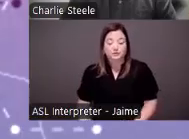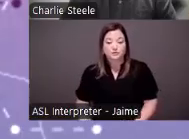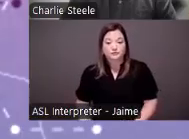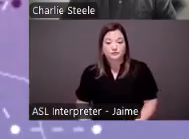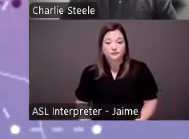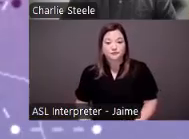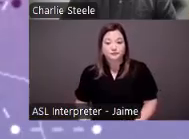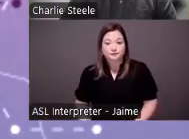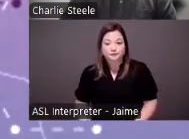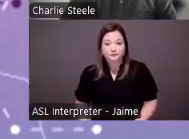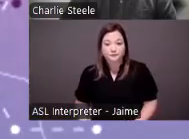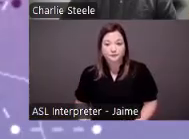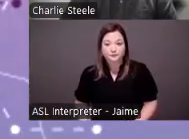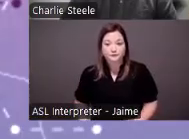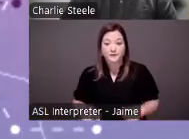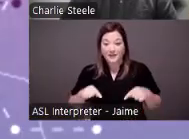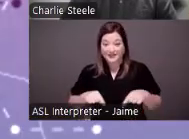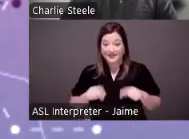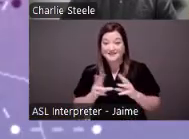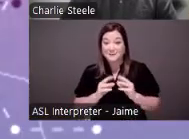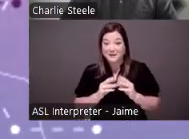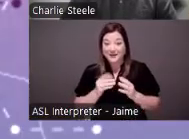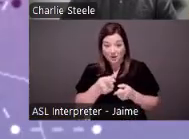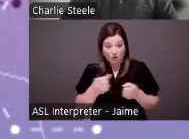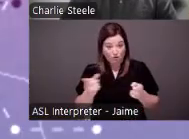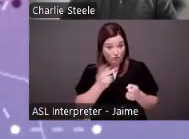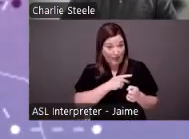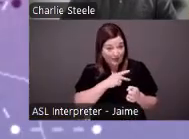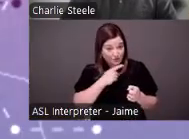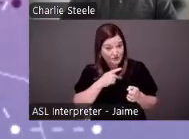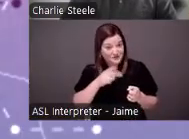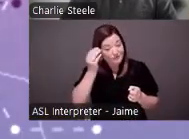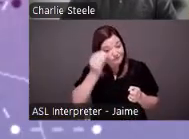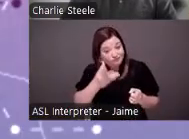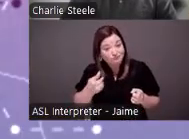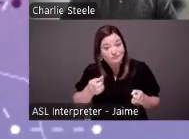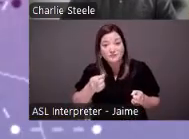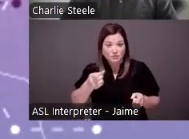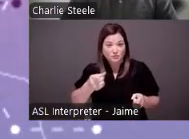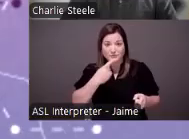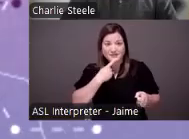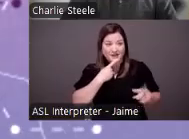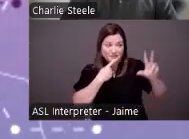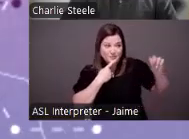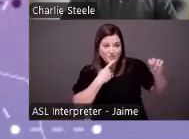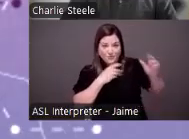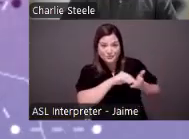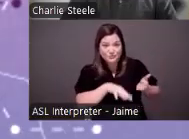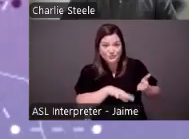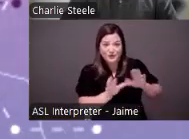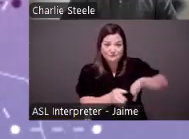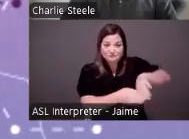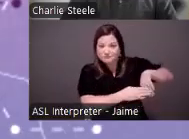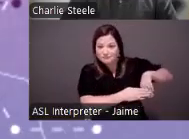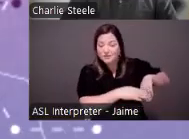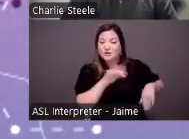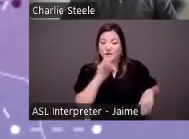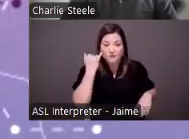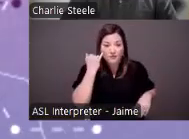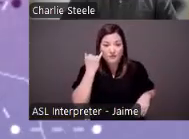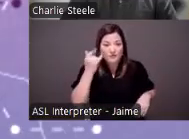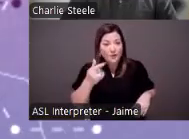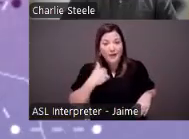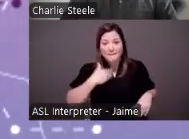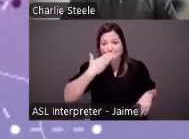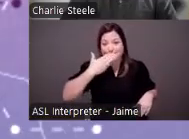this meeting, I would love for you to know that it's okay if you decline for a student to be there. If you've had negative experiences or if